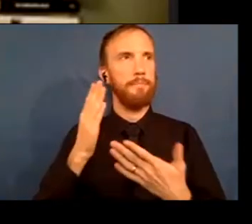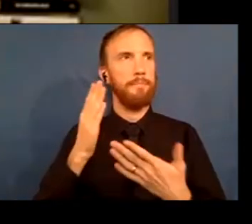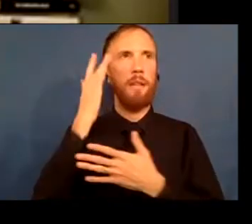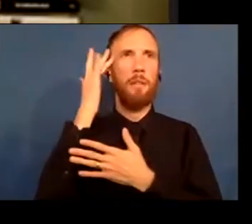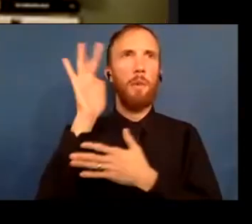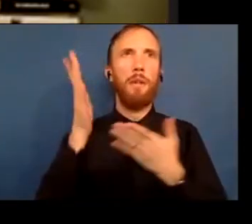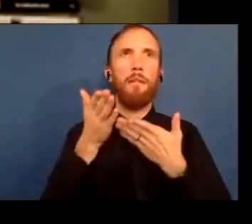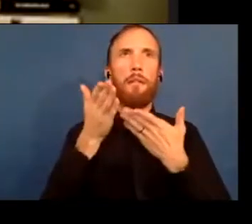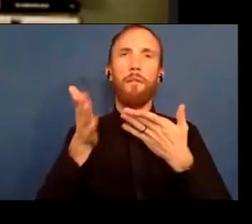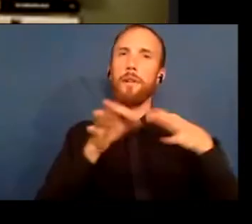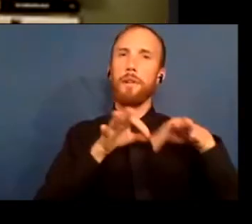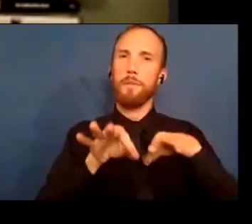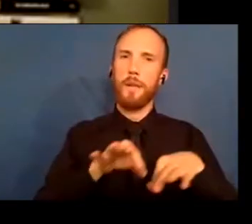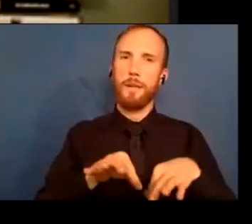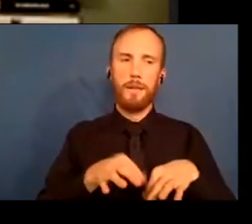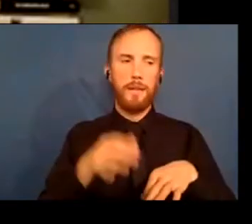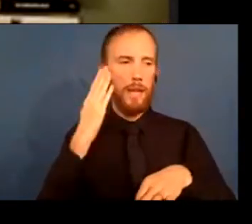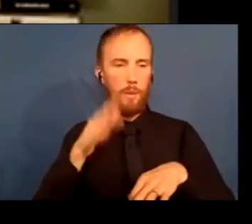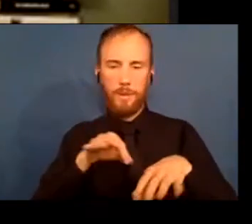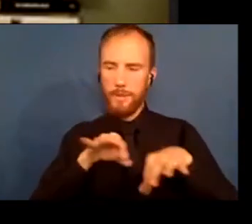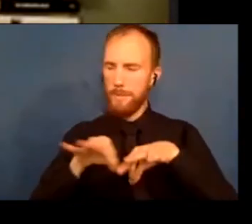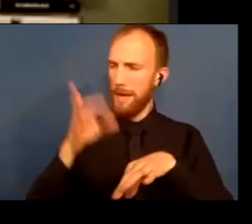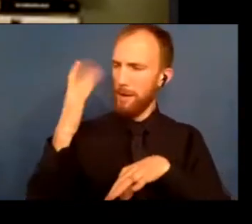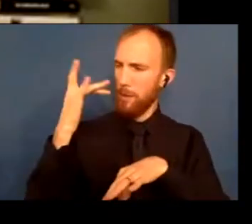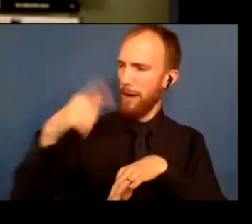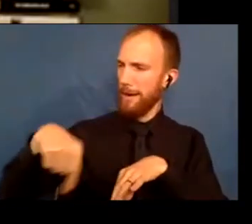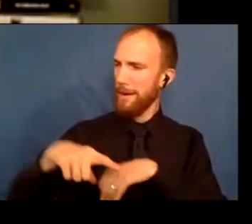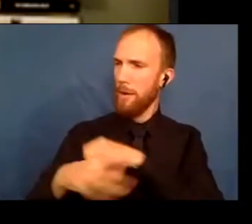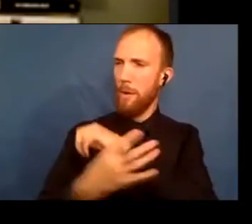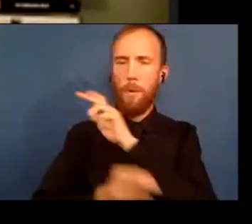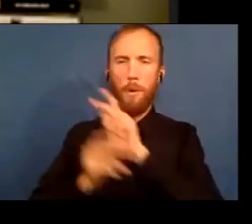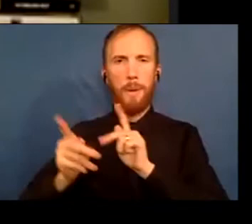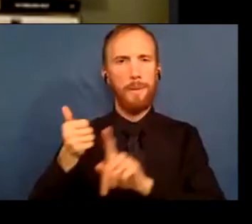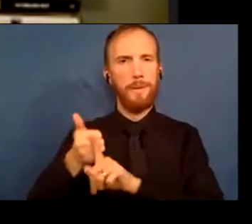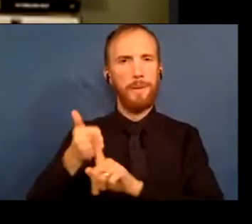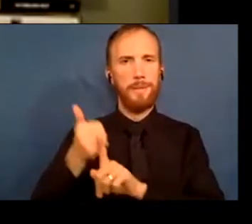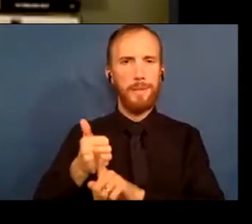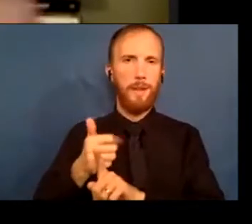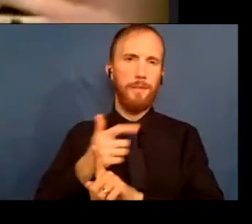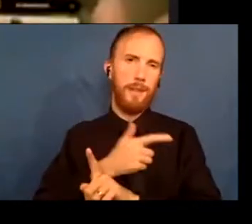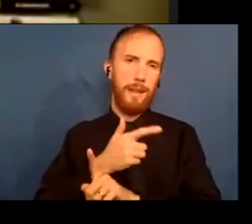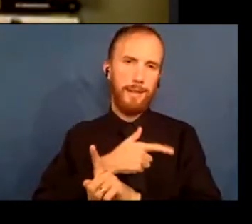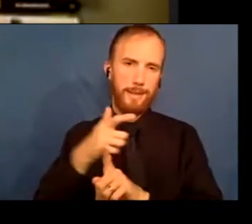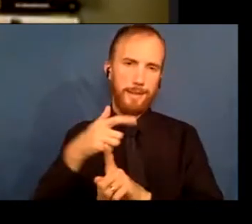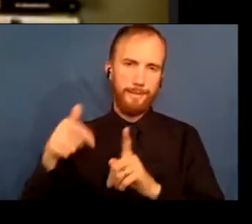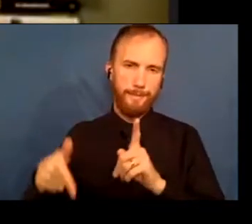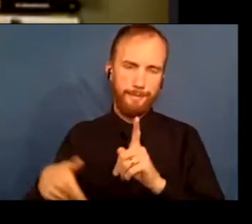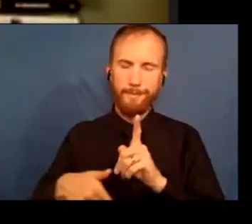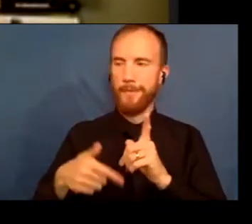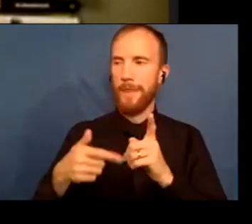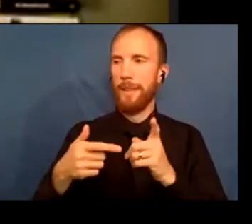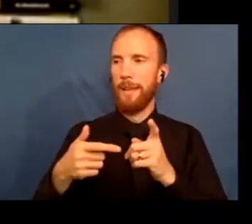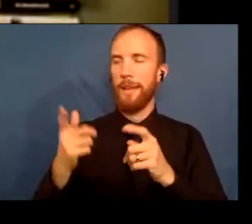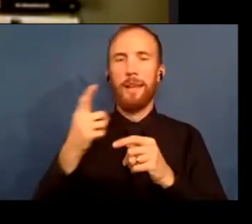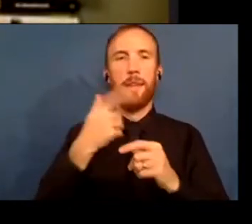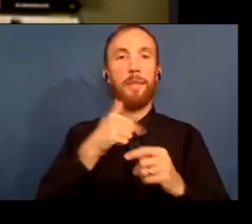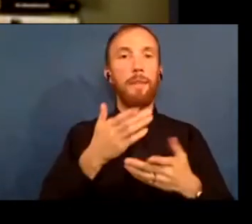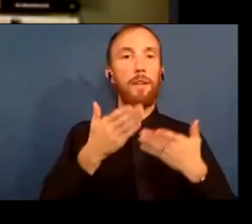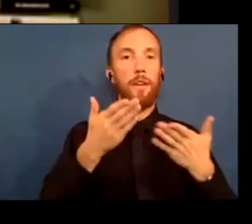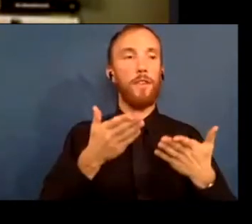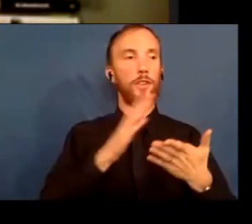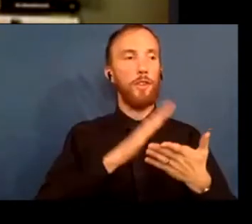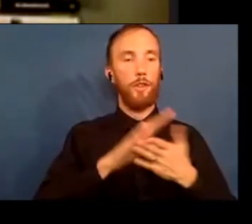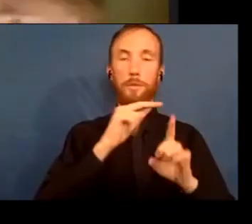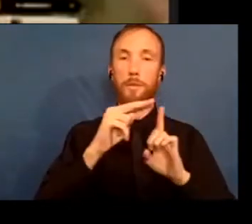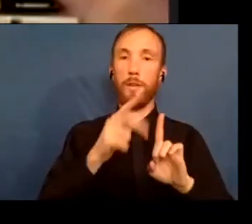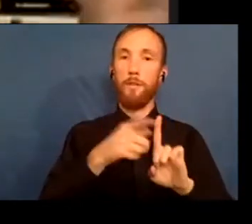of why the poor are lazy and so on, you know. And they provide it from the standpoint of their class